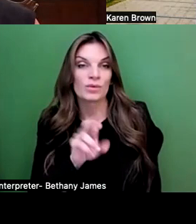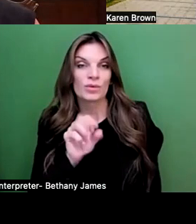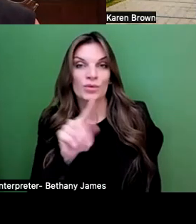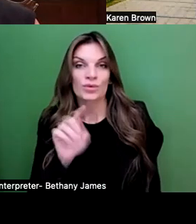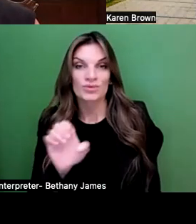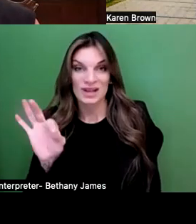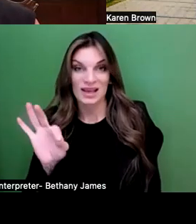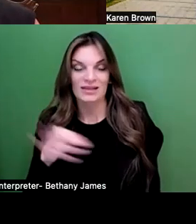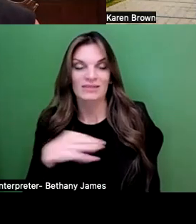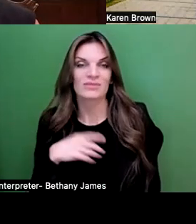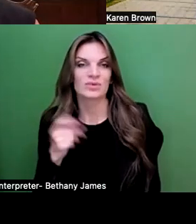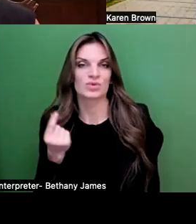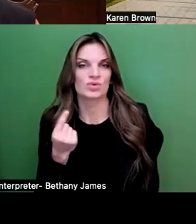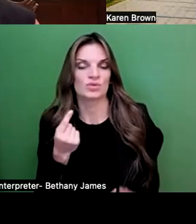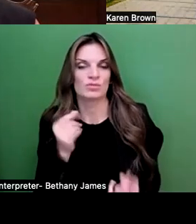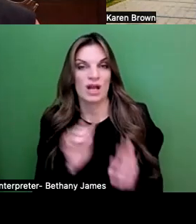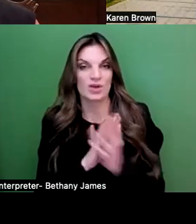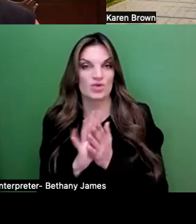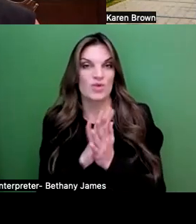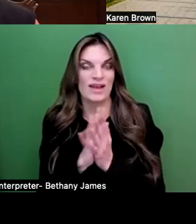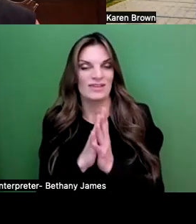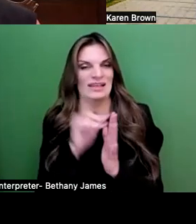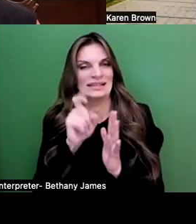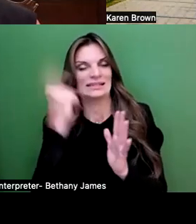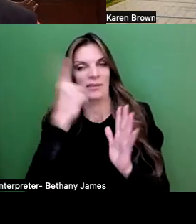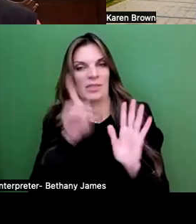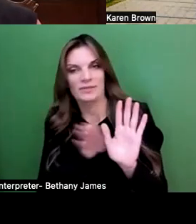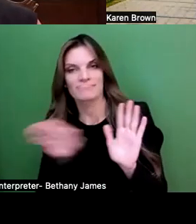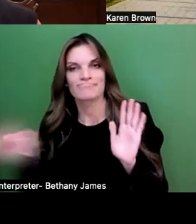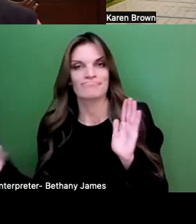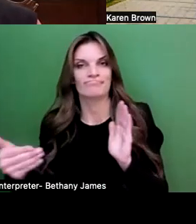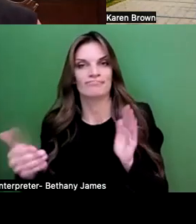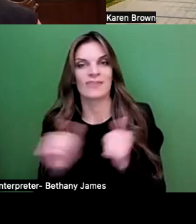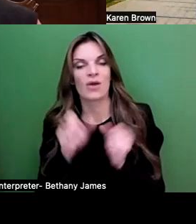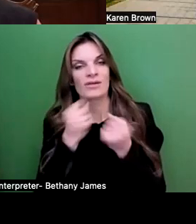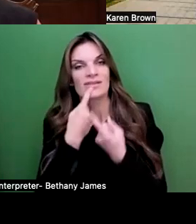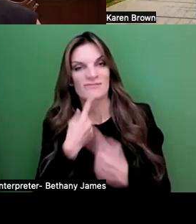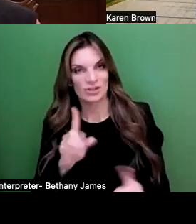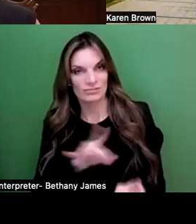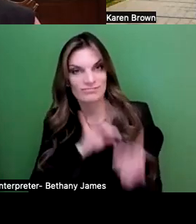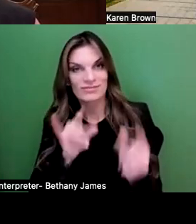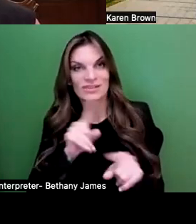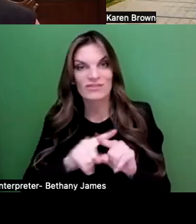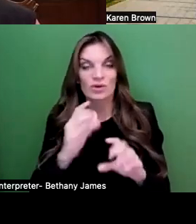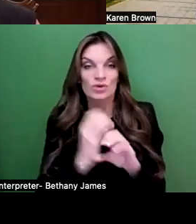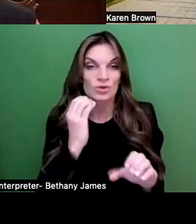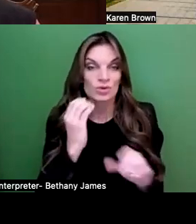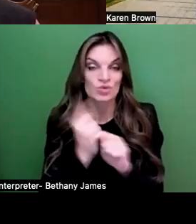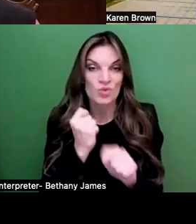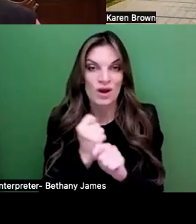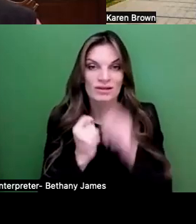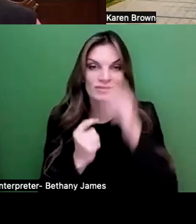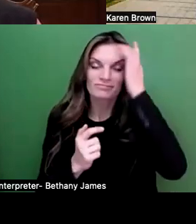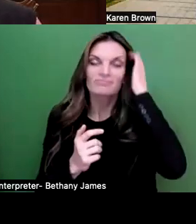the traffic through the village faster, more efficiently, so that trucks and cars are not idling on Route